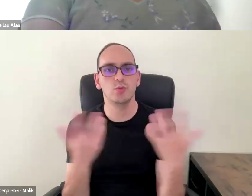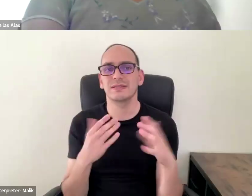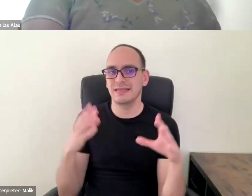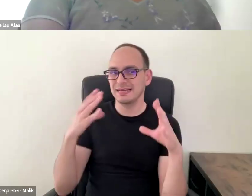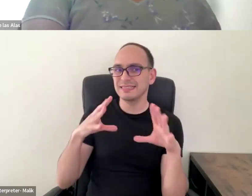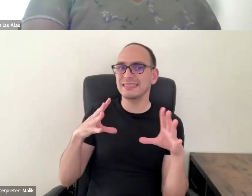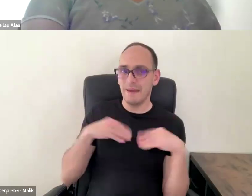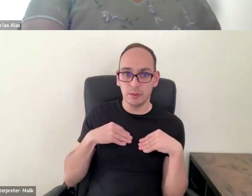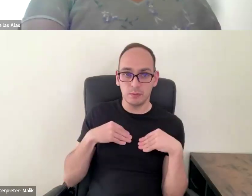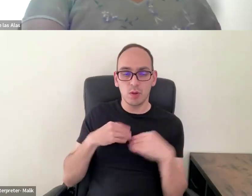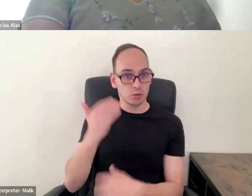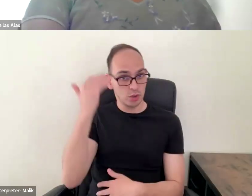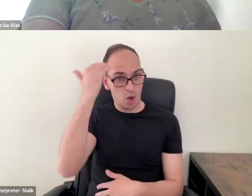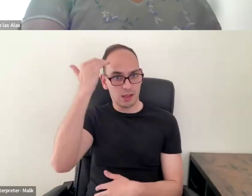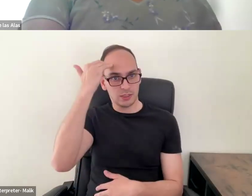acceptable knowledge?